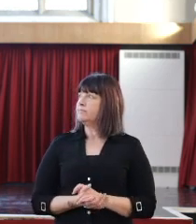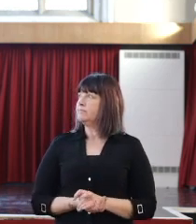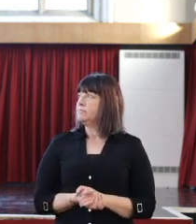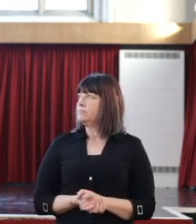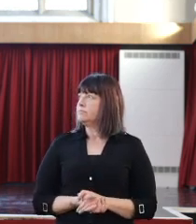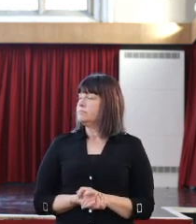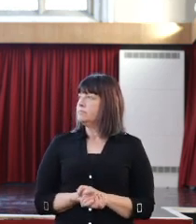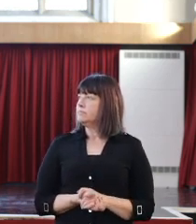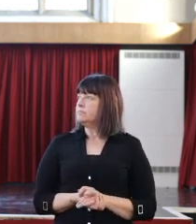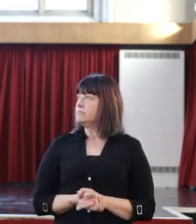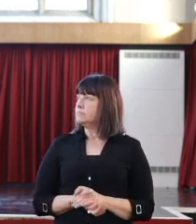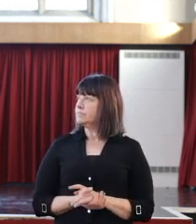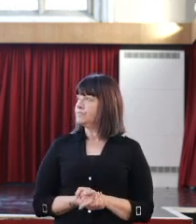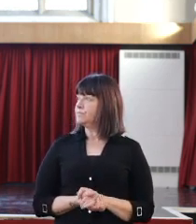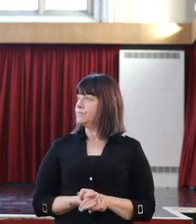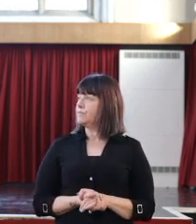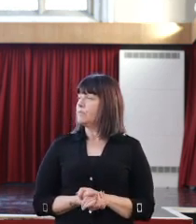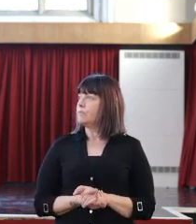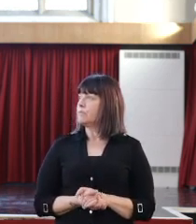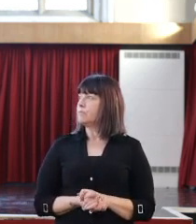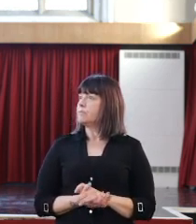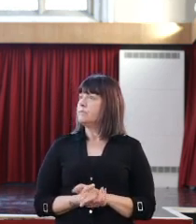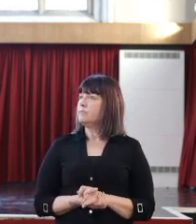How do I?